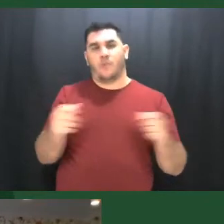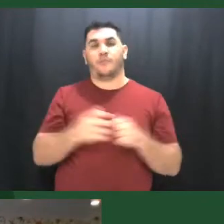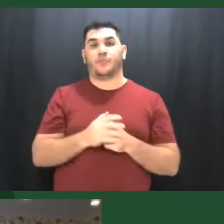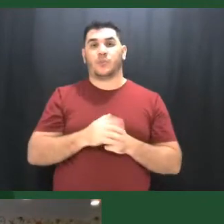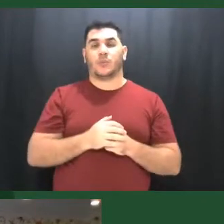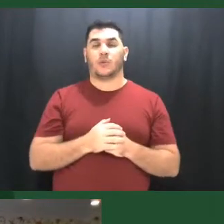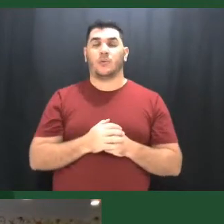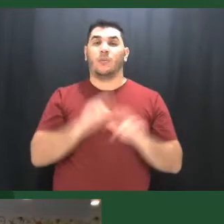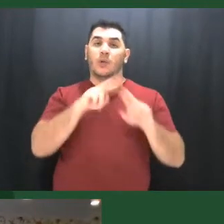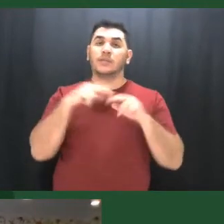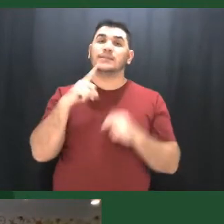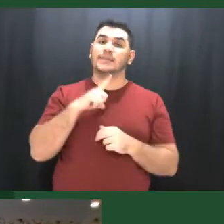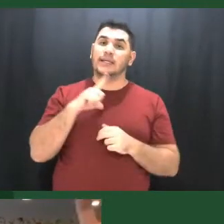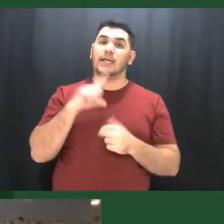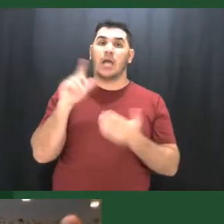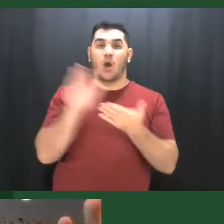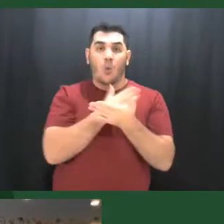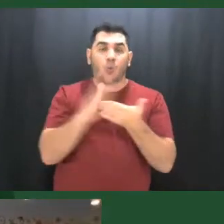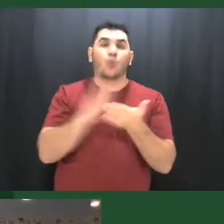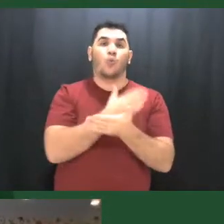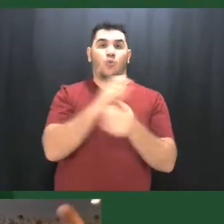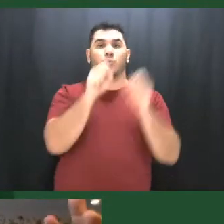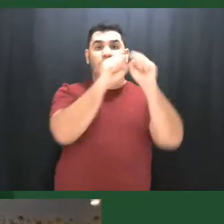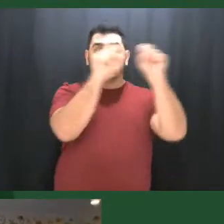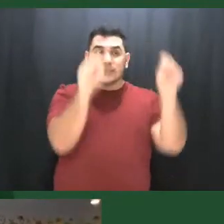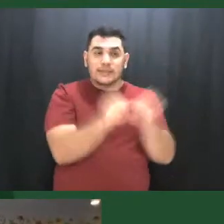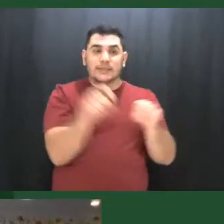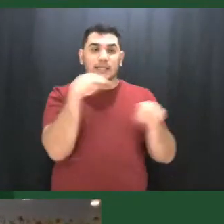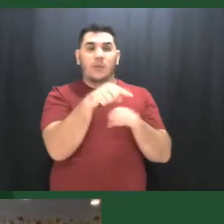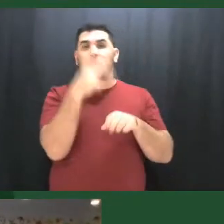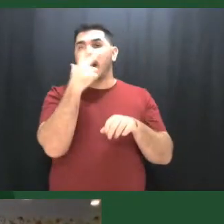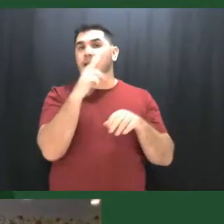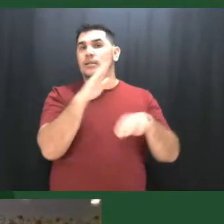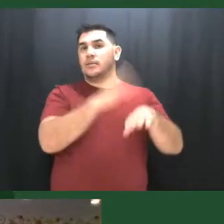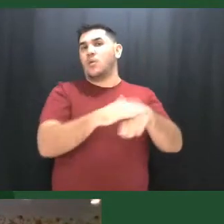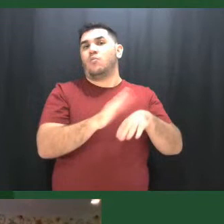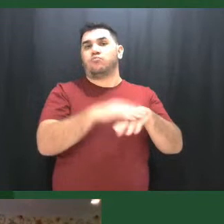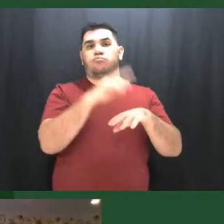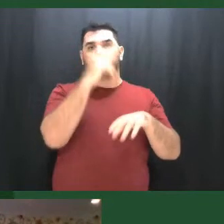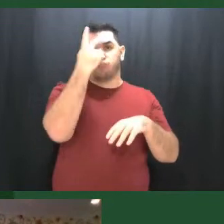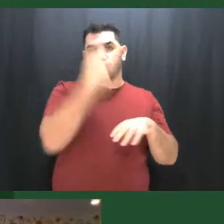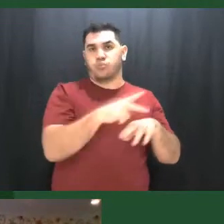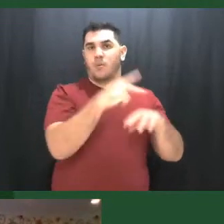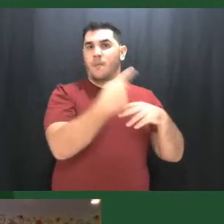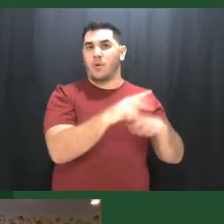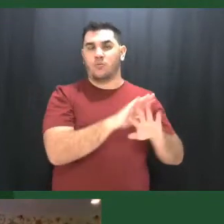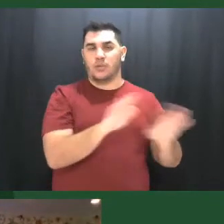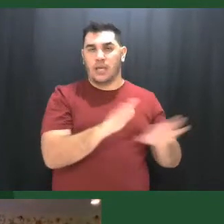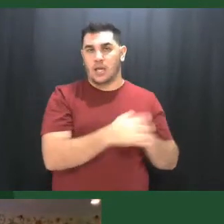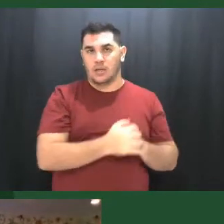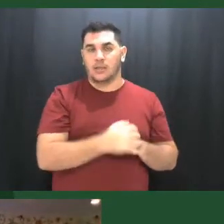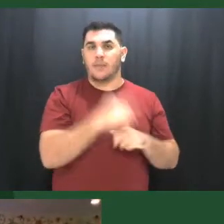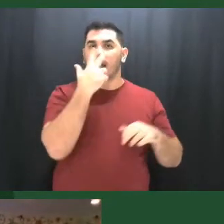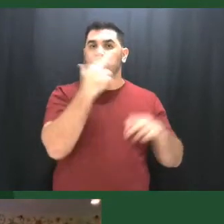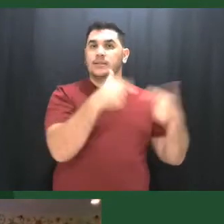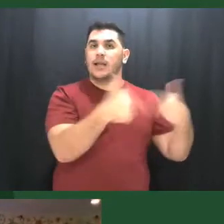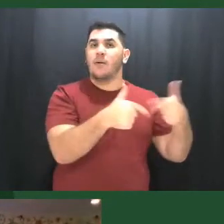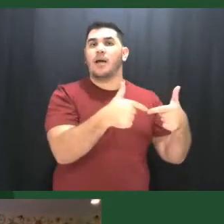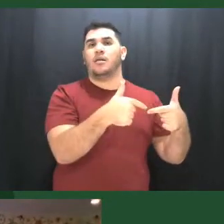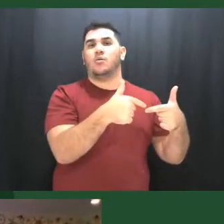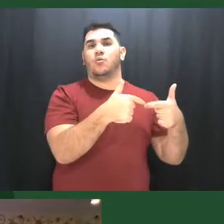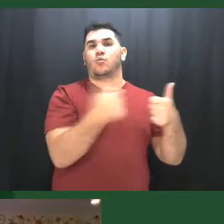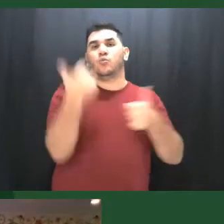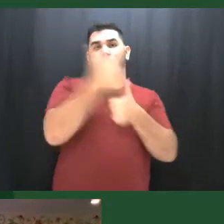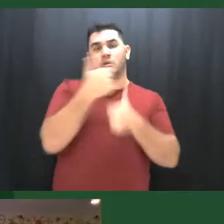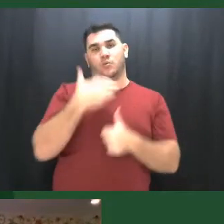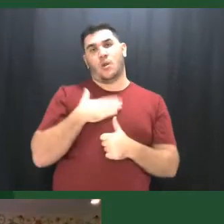for you automatically, or the lighting or other things, they just didn't work out as successfully. People need to